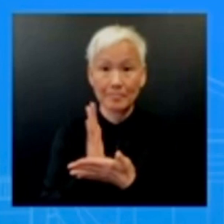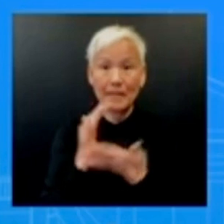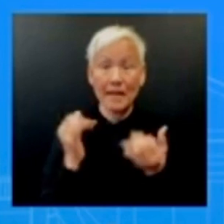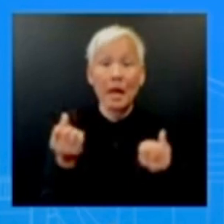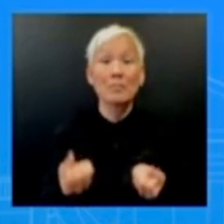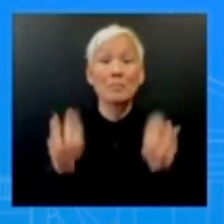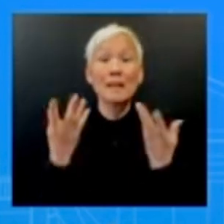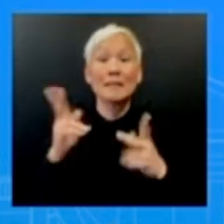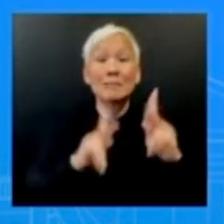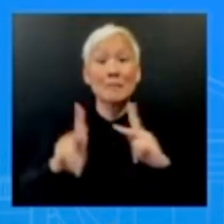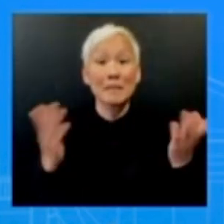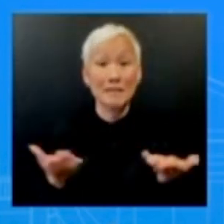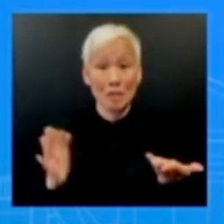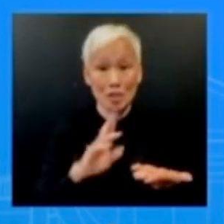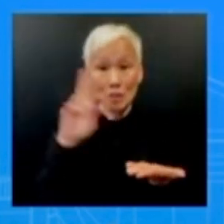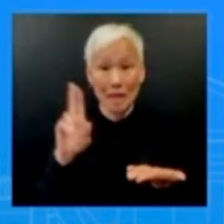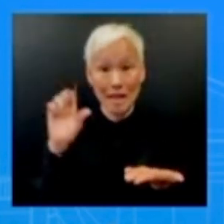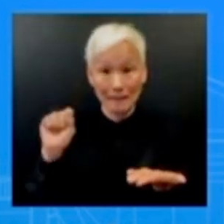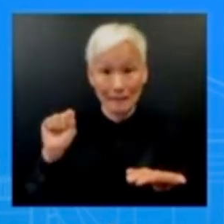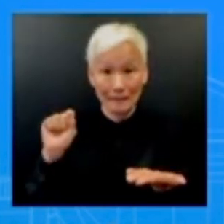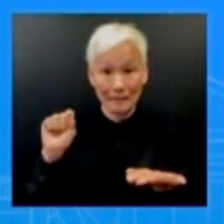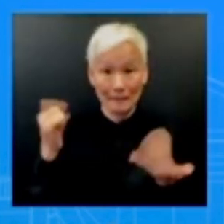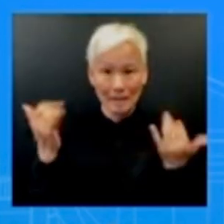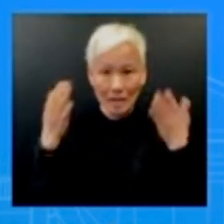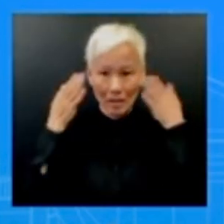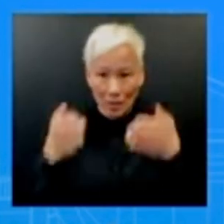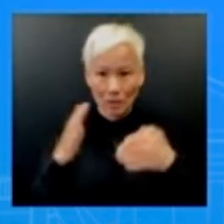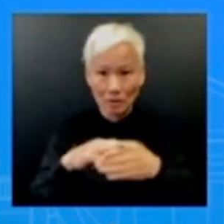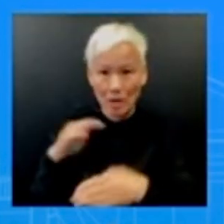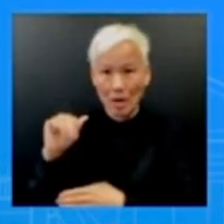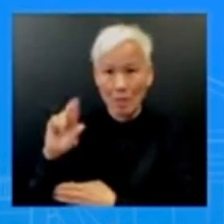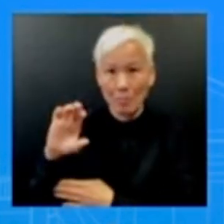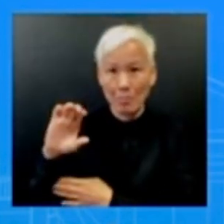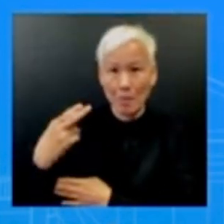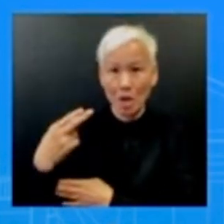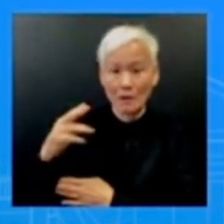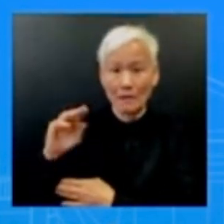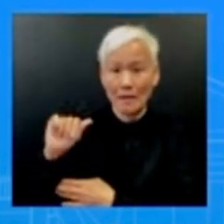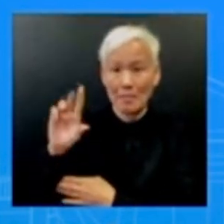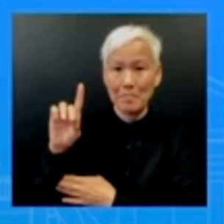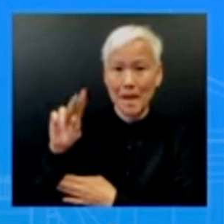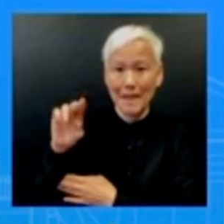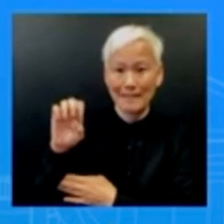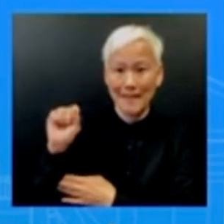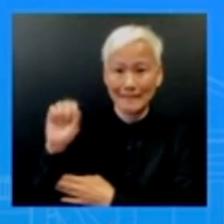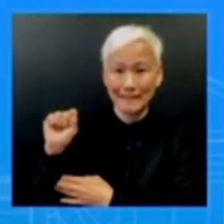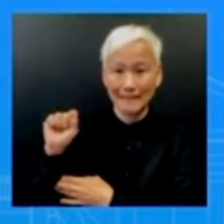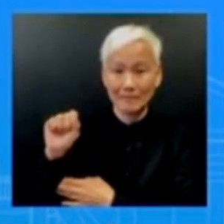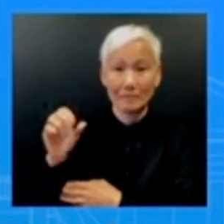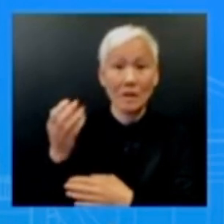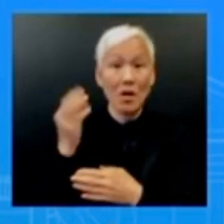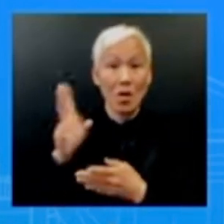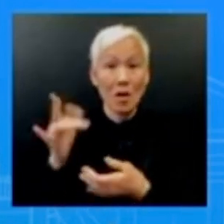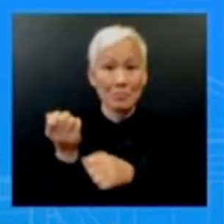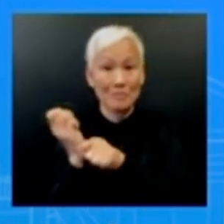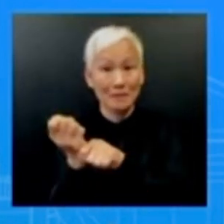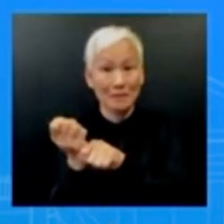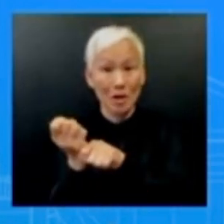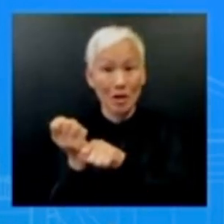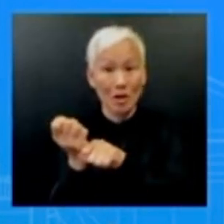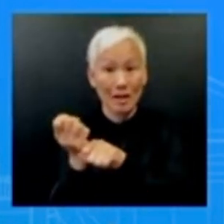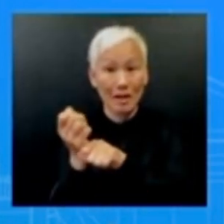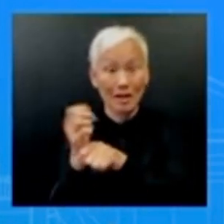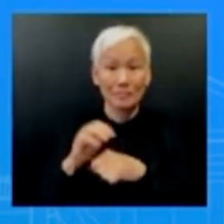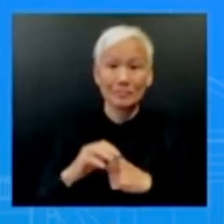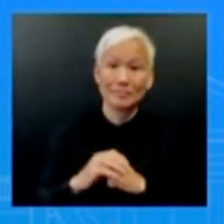focused on March Madness or the World Baseball Classic, go Team USA tomorrow night, by the way, we at the White House today are